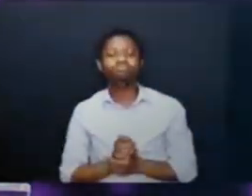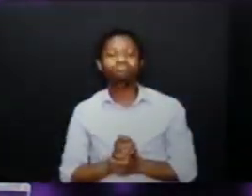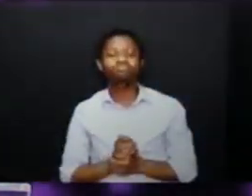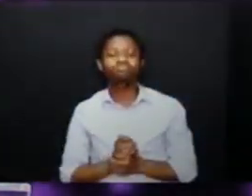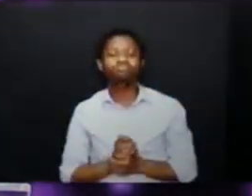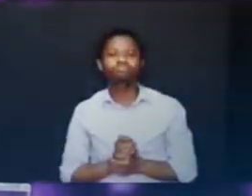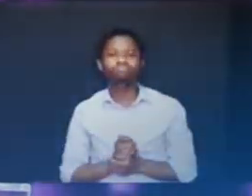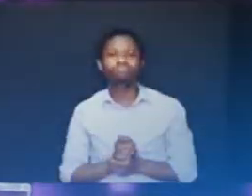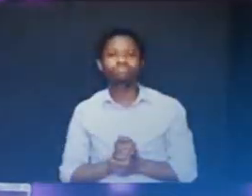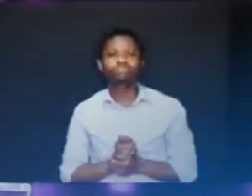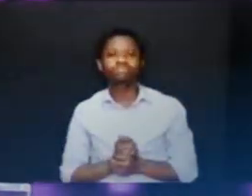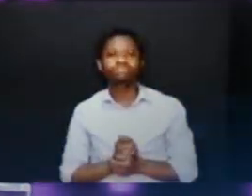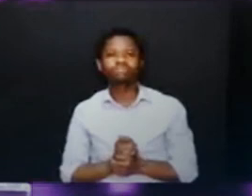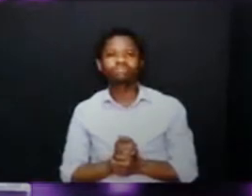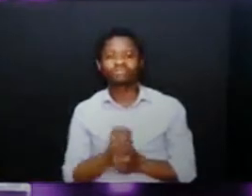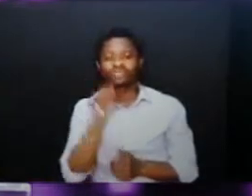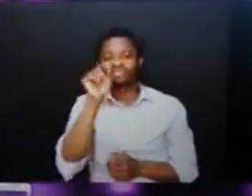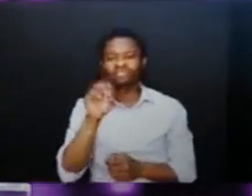Let's